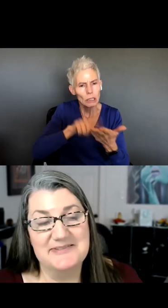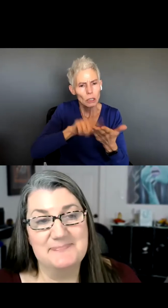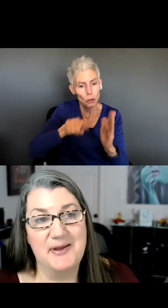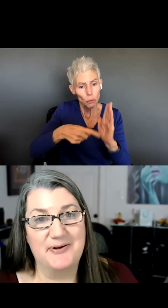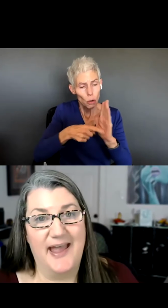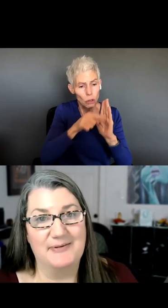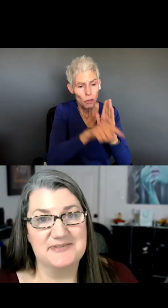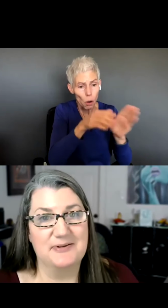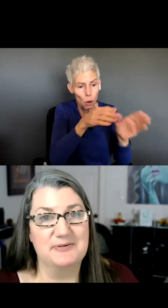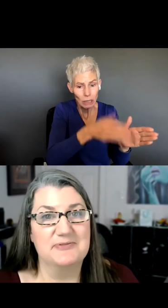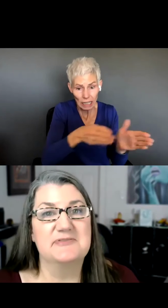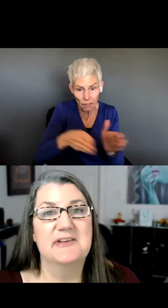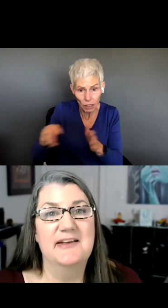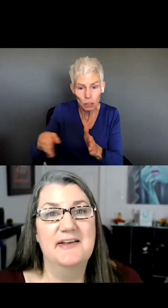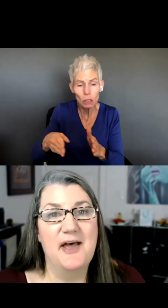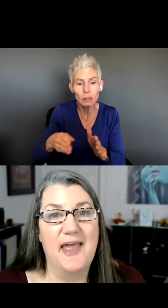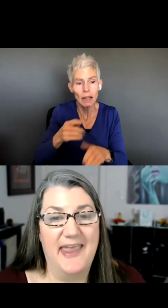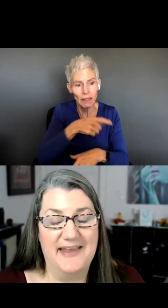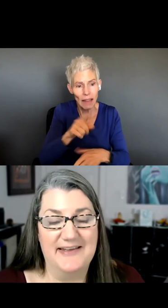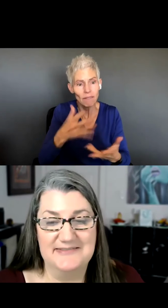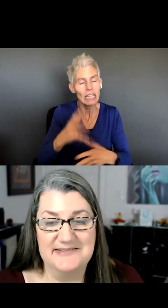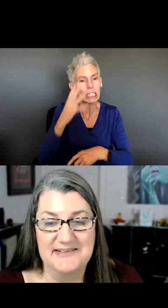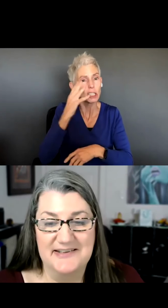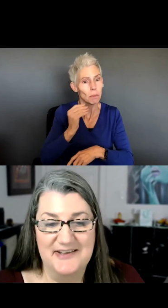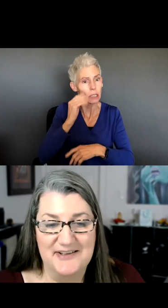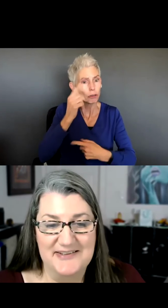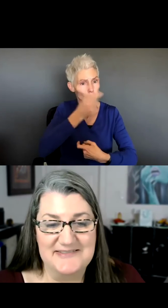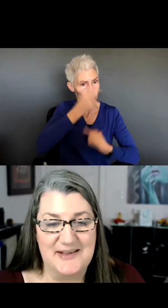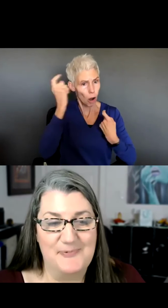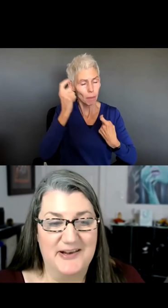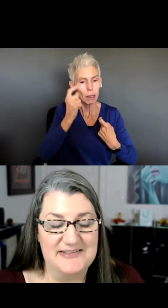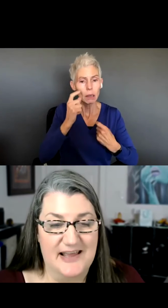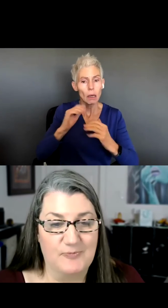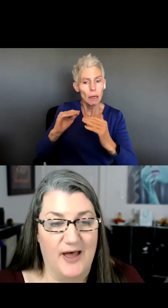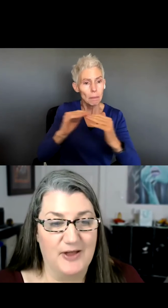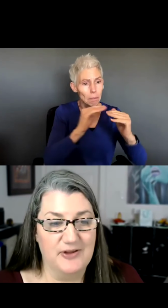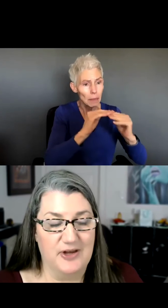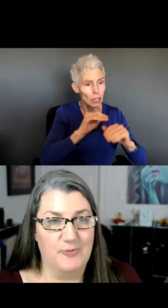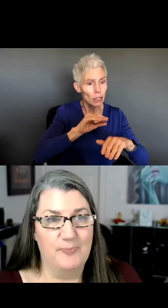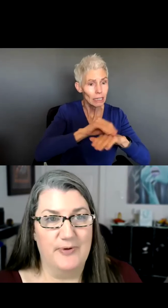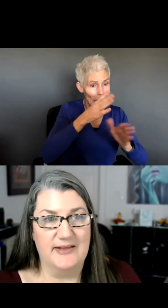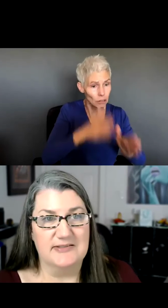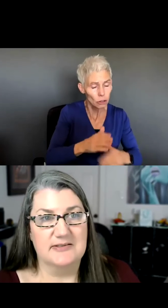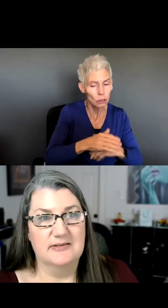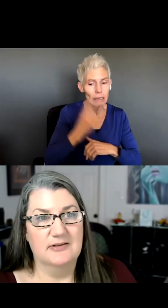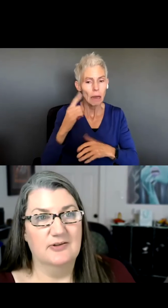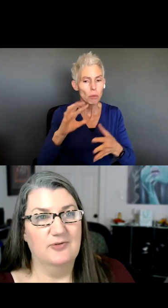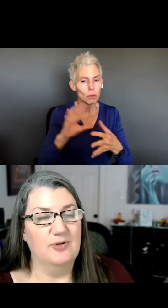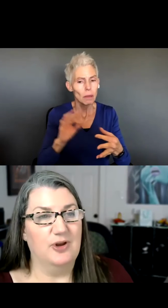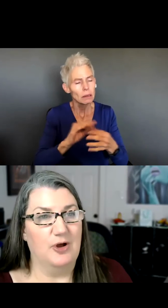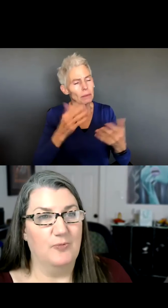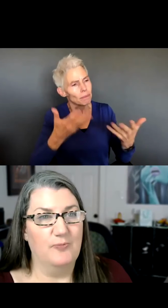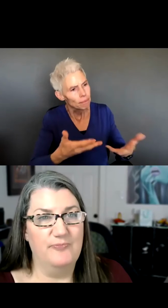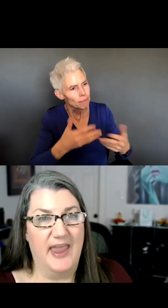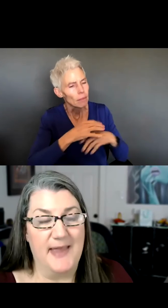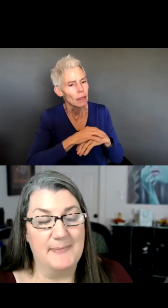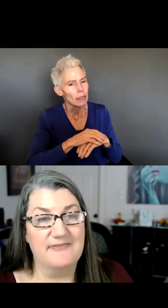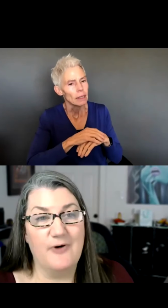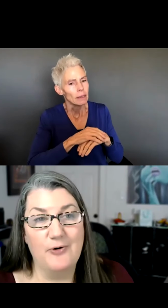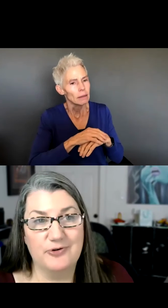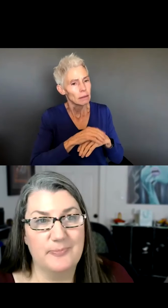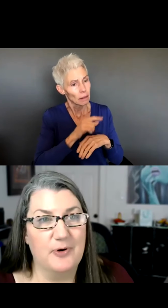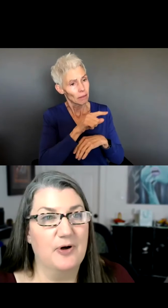experience as peer counselors. And someone had said, well, but they